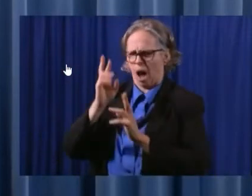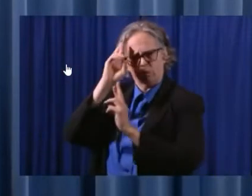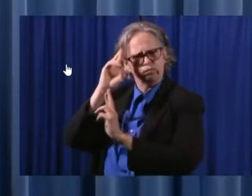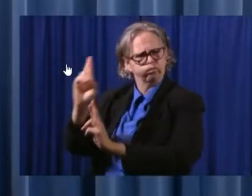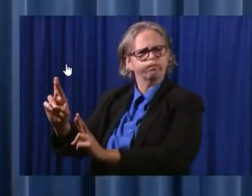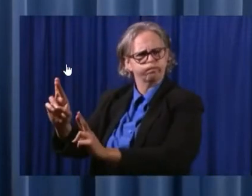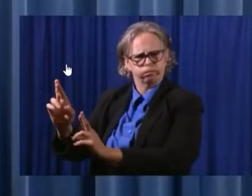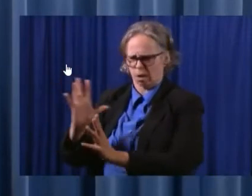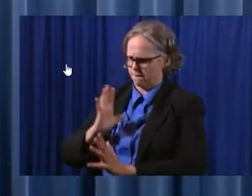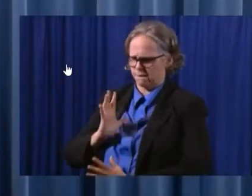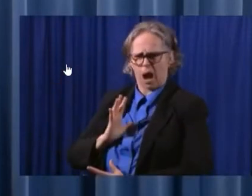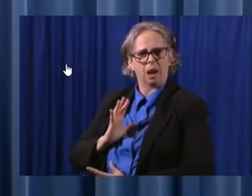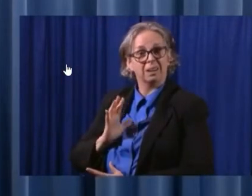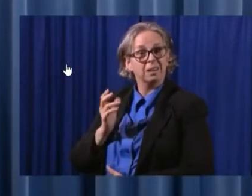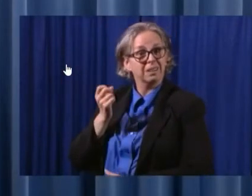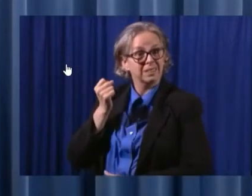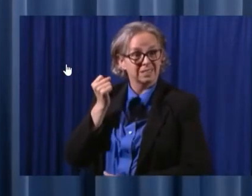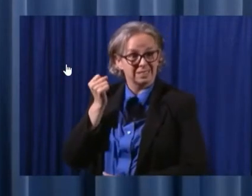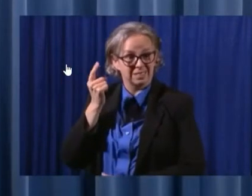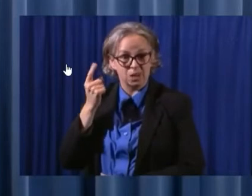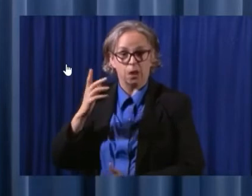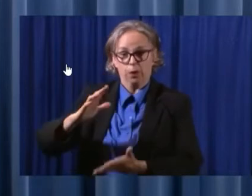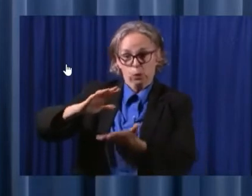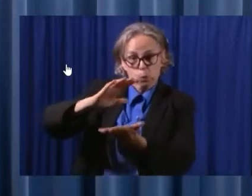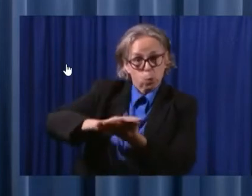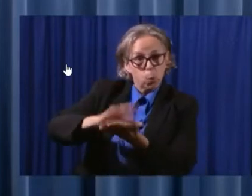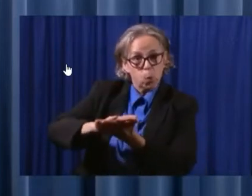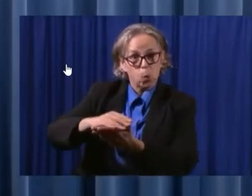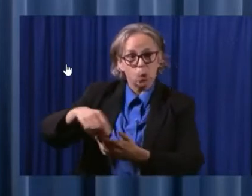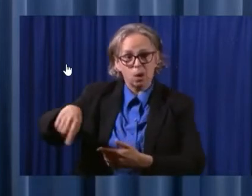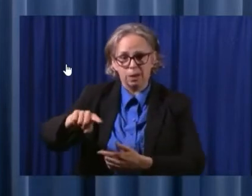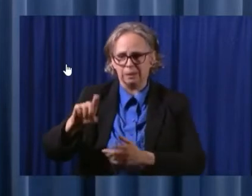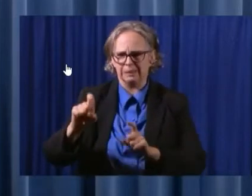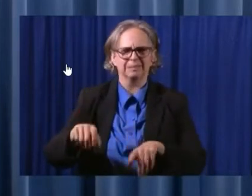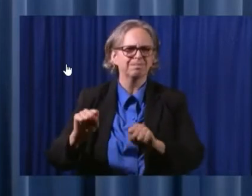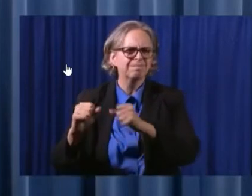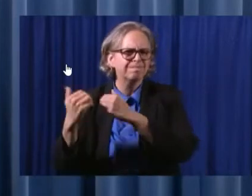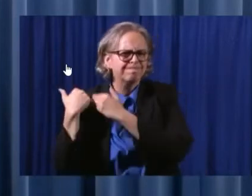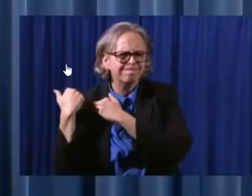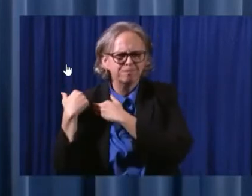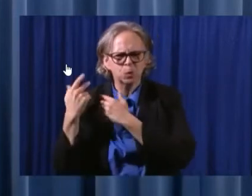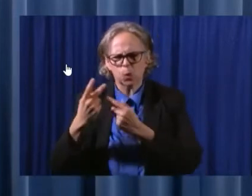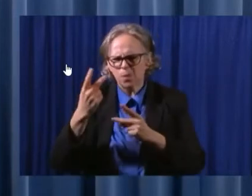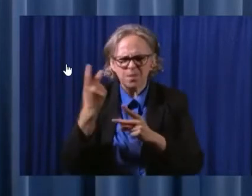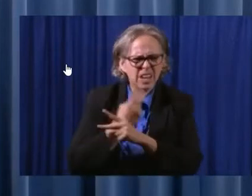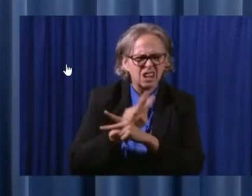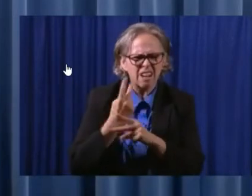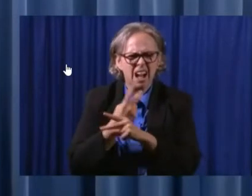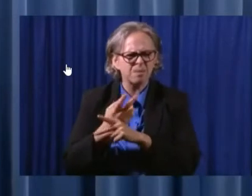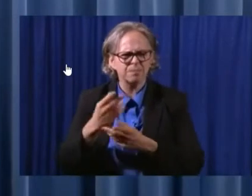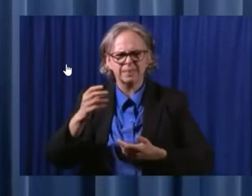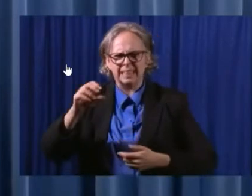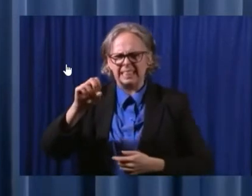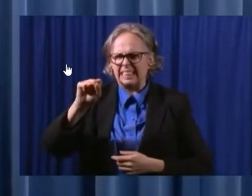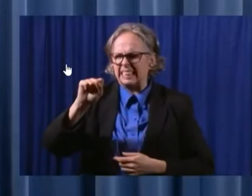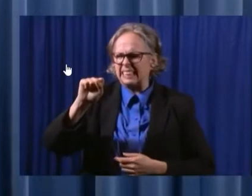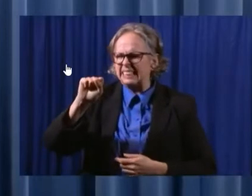reduce and do everything in their power to reduce any kind of social stigma for a student who, for medical, developmental